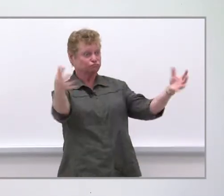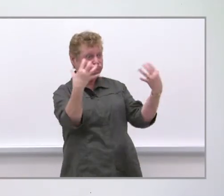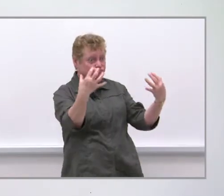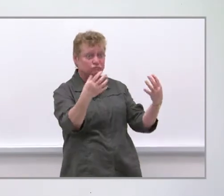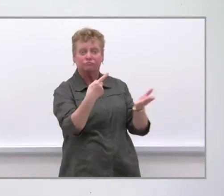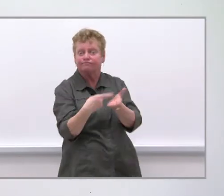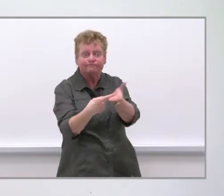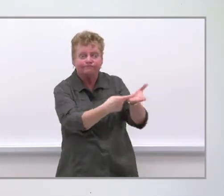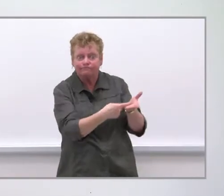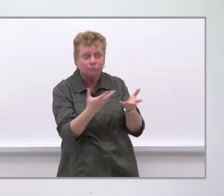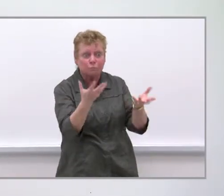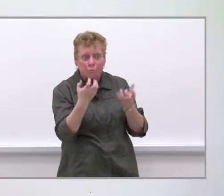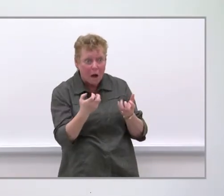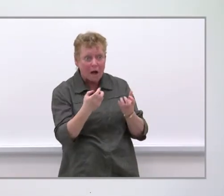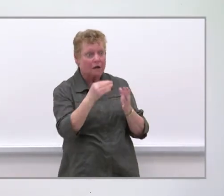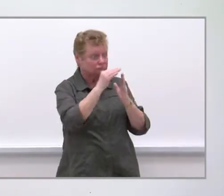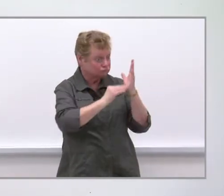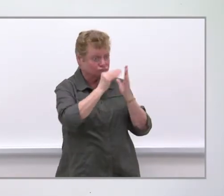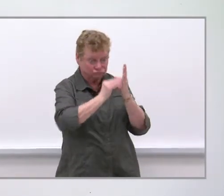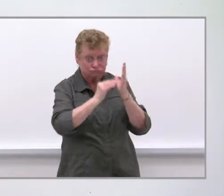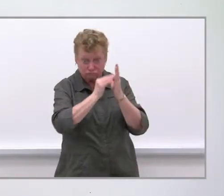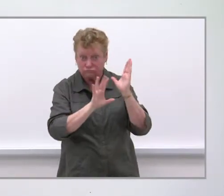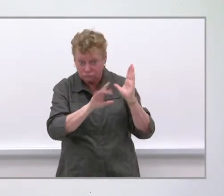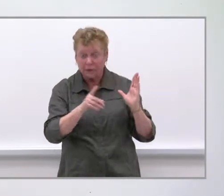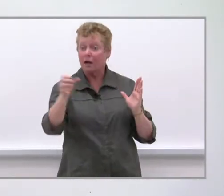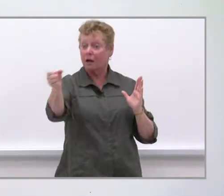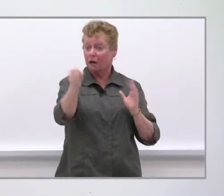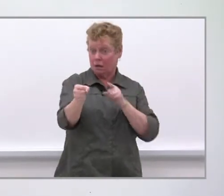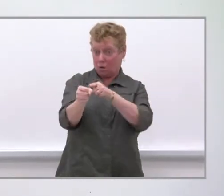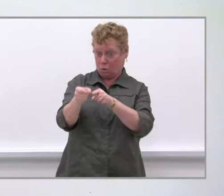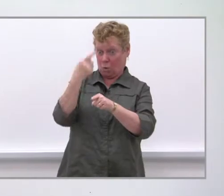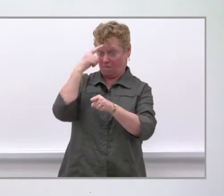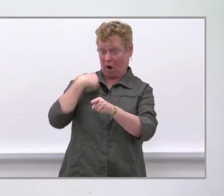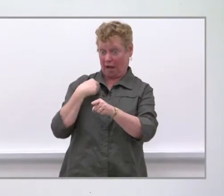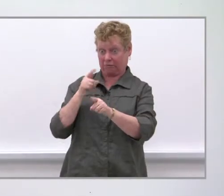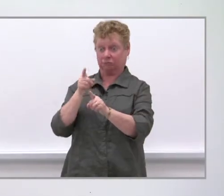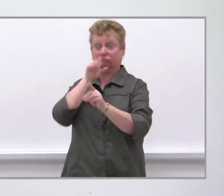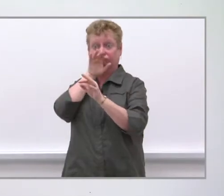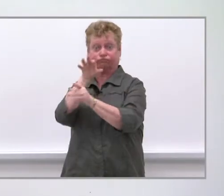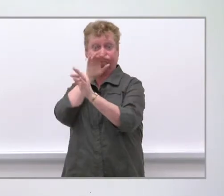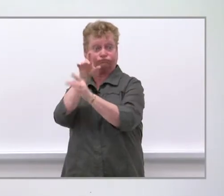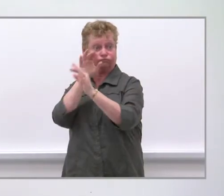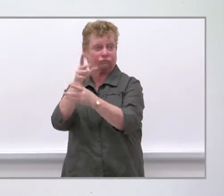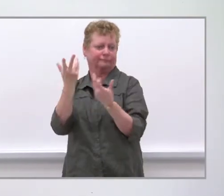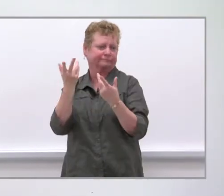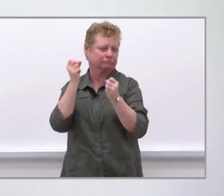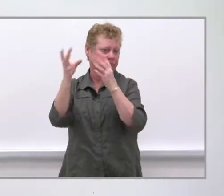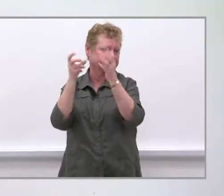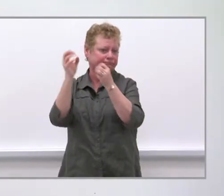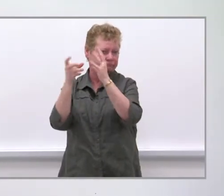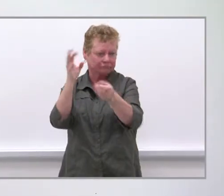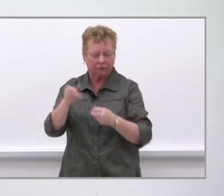to do, and you can appoint somebody to come as your spokesperson to speak.